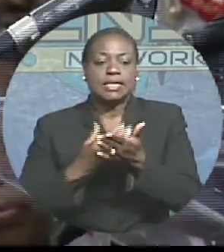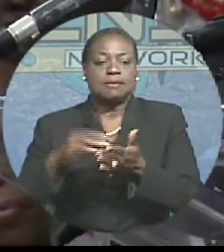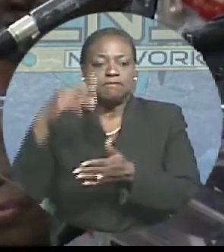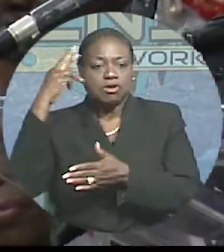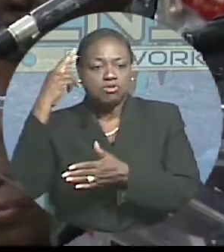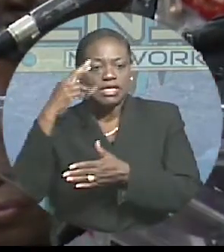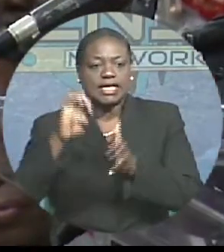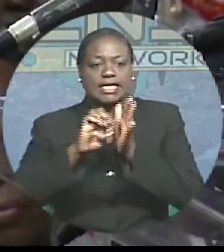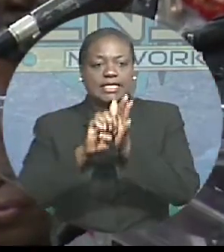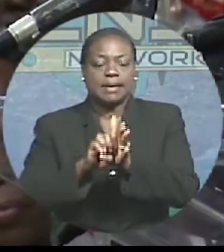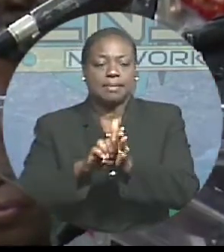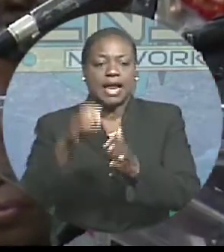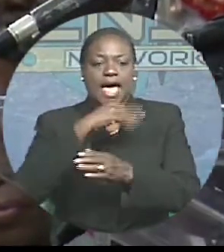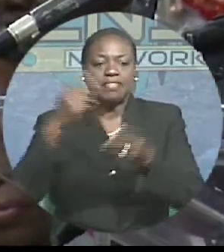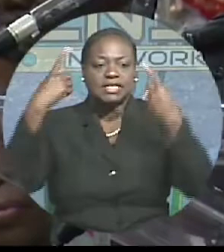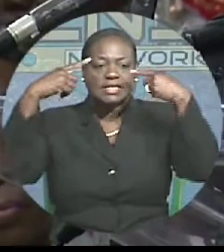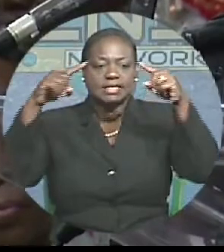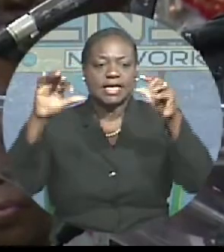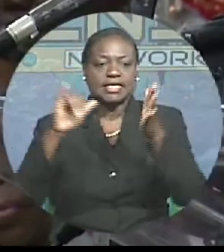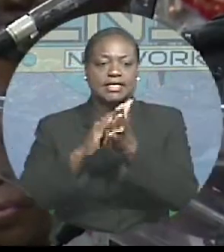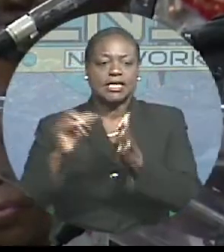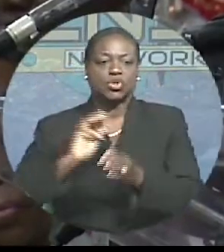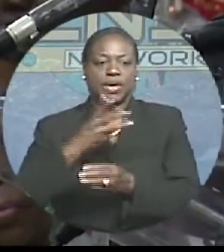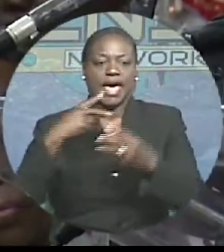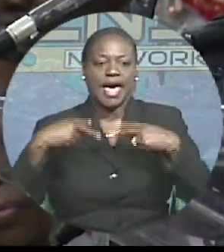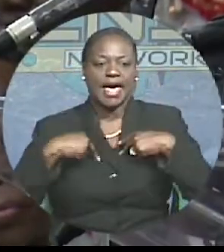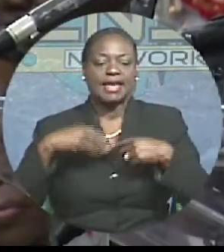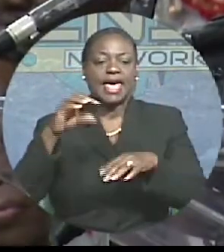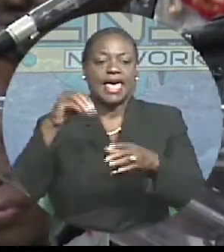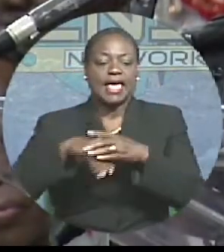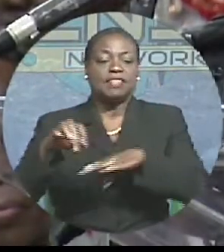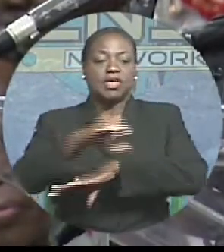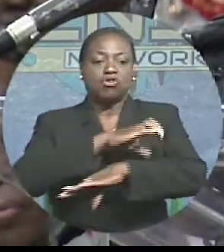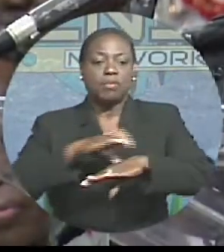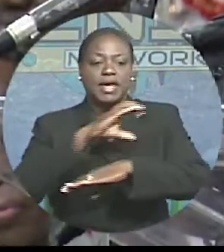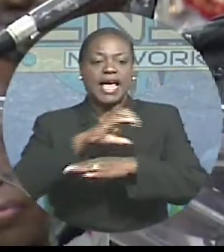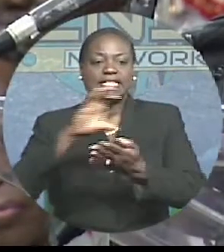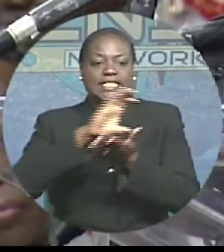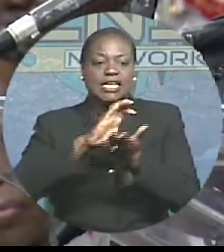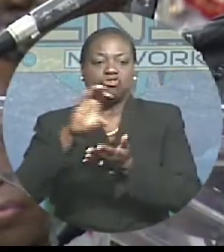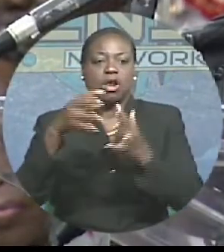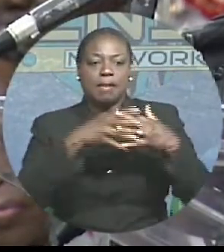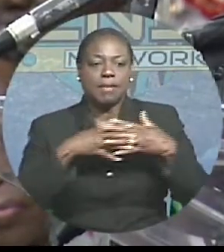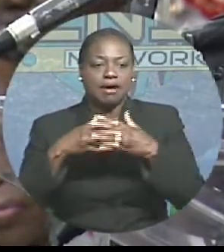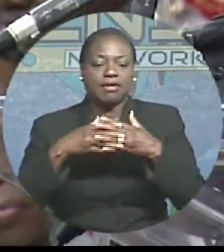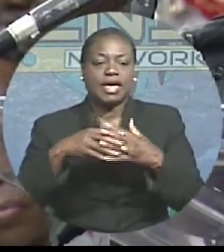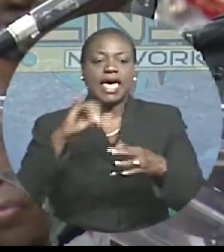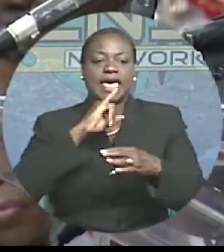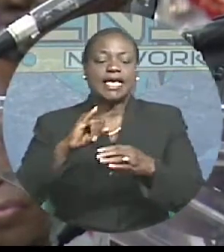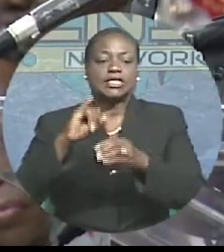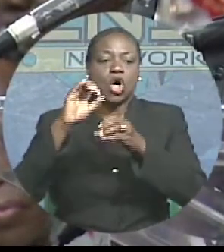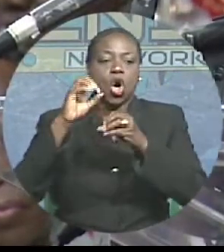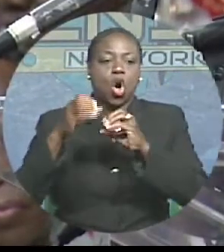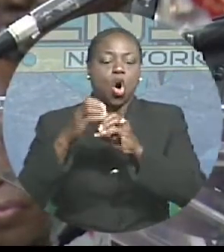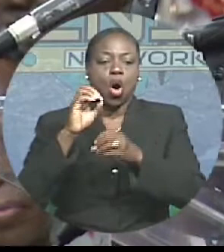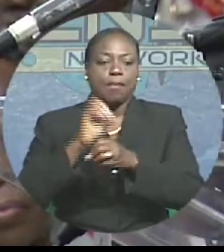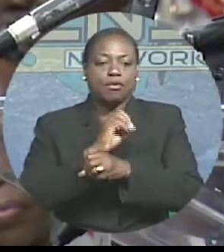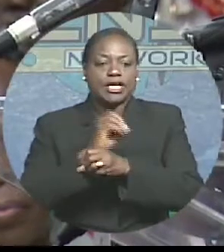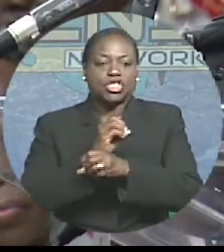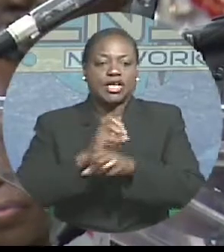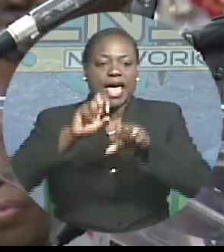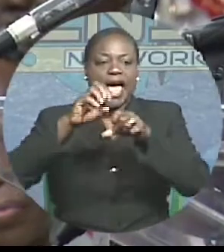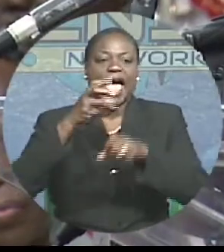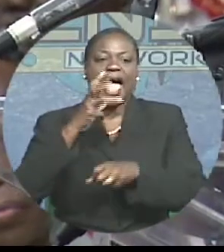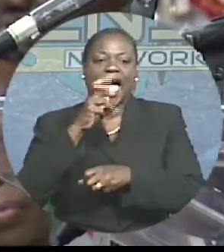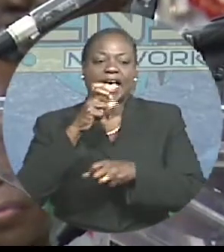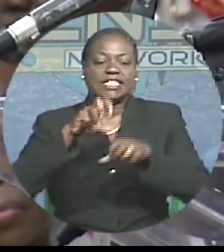and of successes that we have had here in the Caribbean and in Central America is Operation Icebreaker, where our